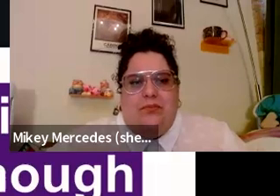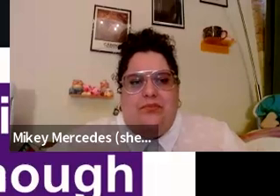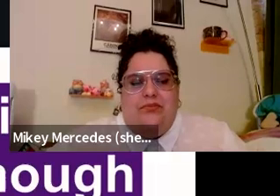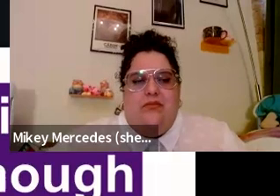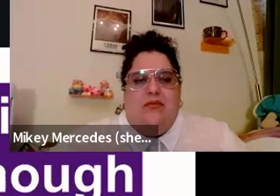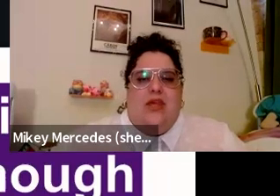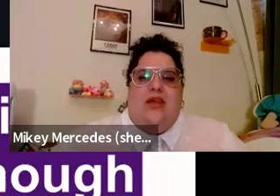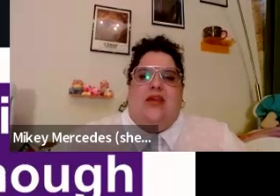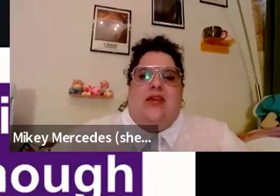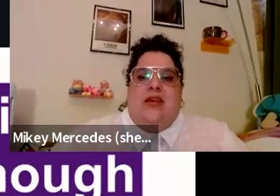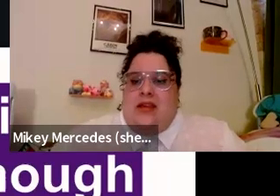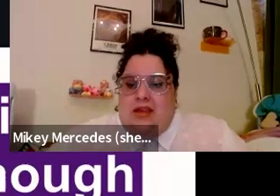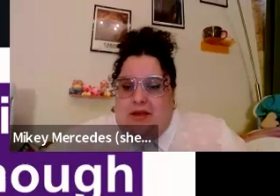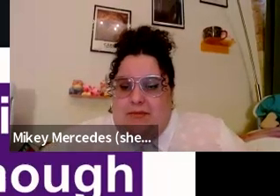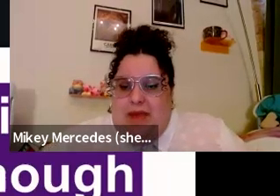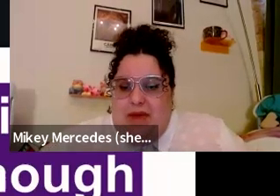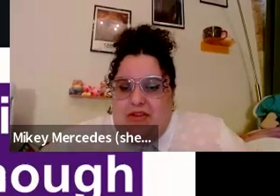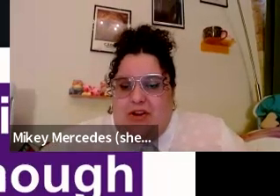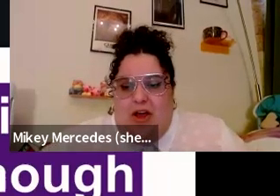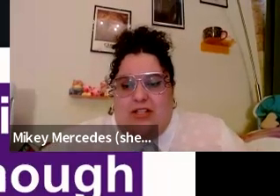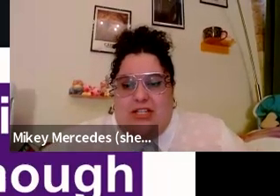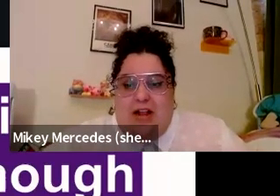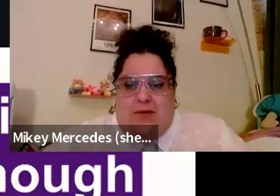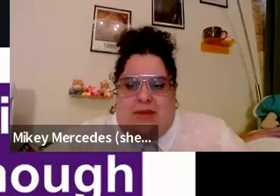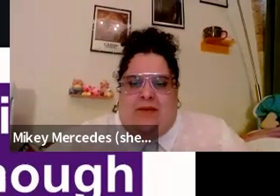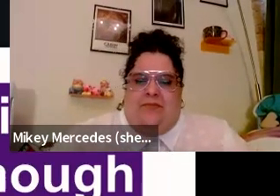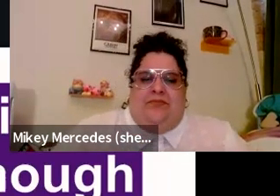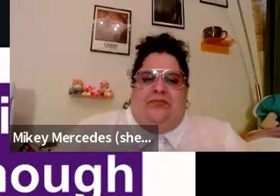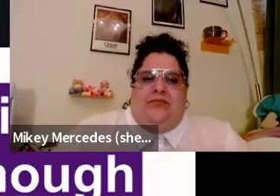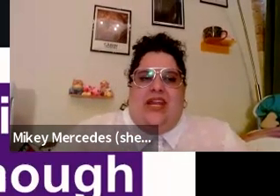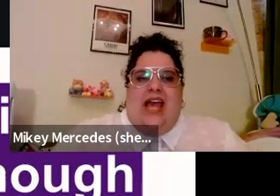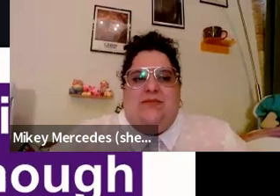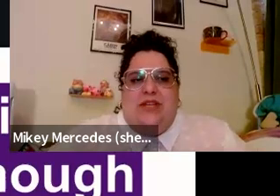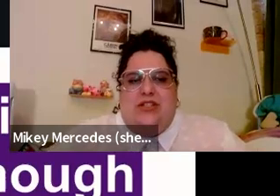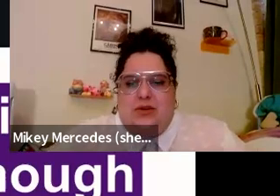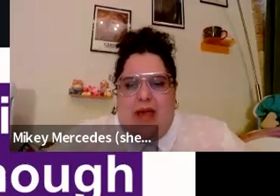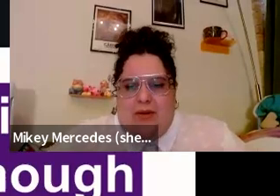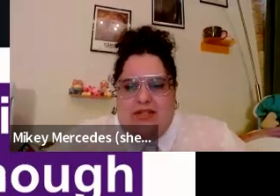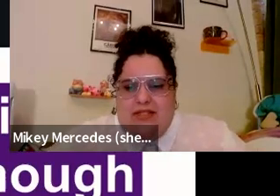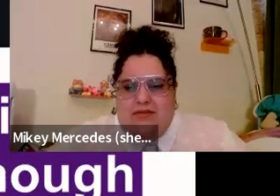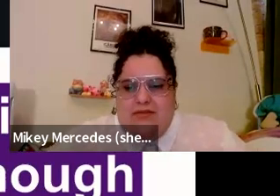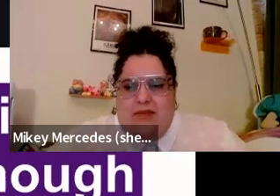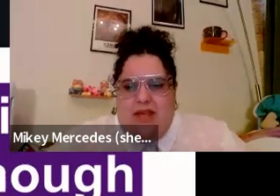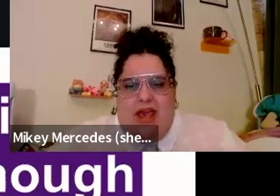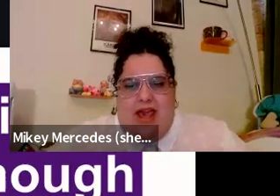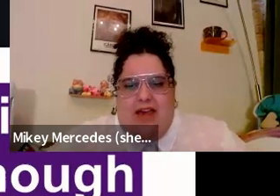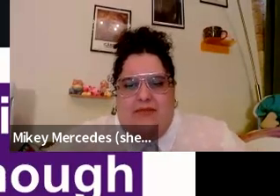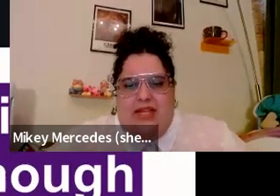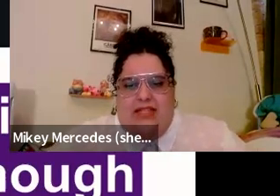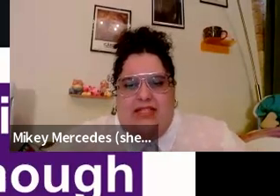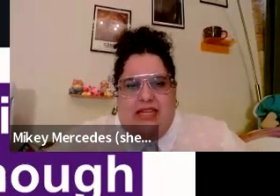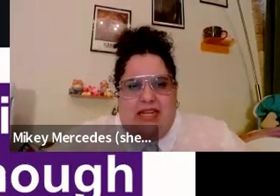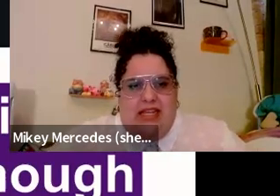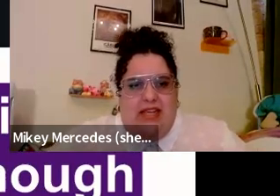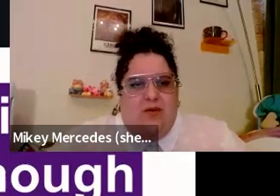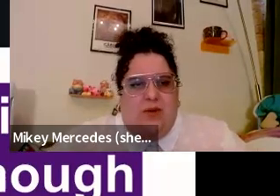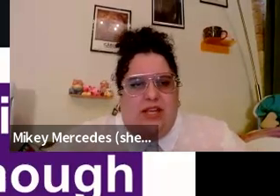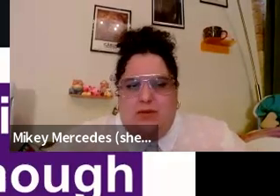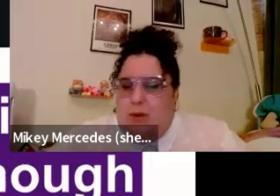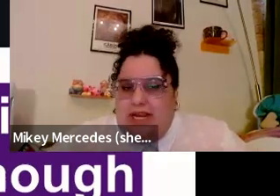requires awareness of discrimination, what happens to those who cannot register their treatment as discrimination?